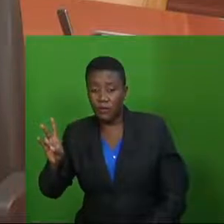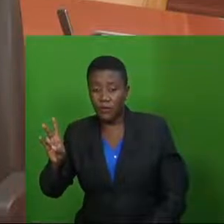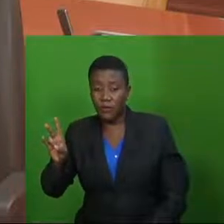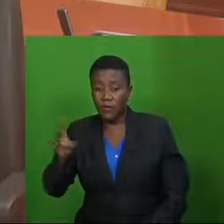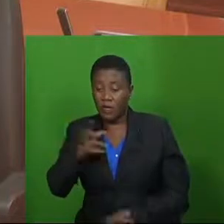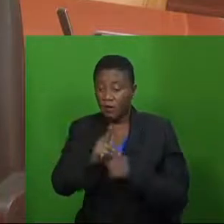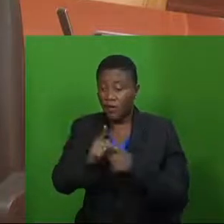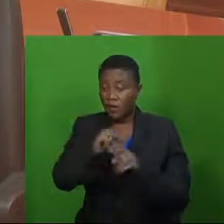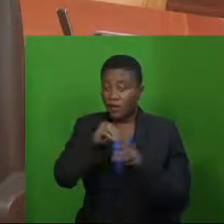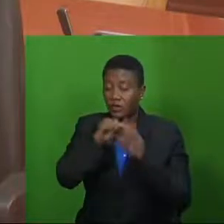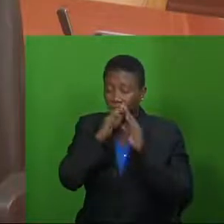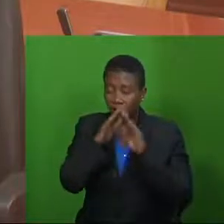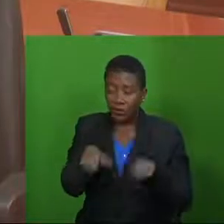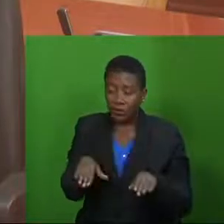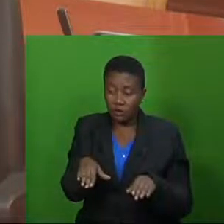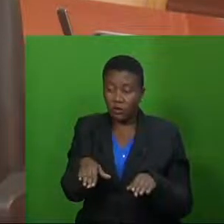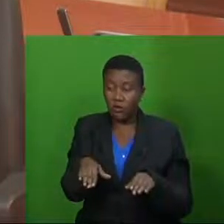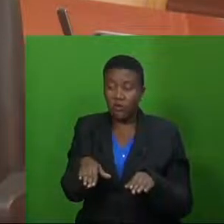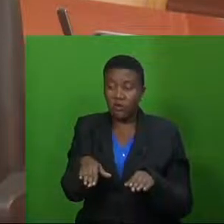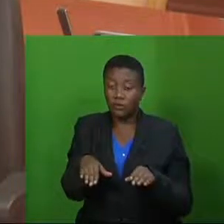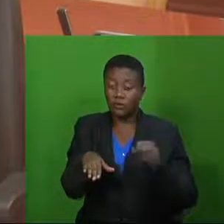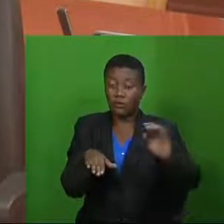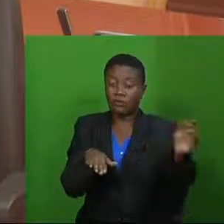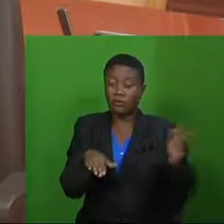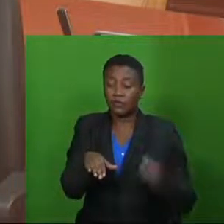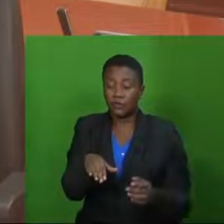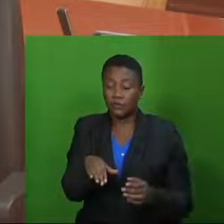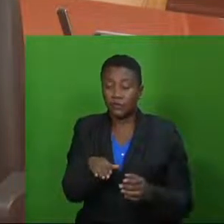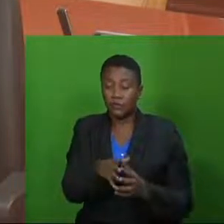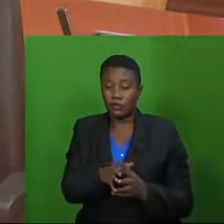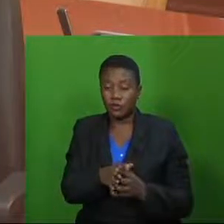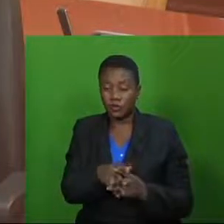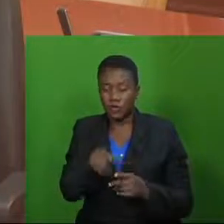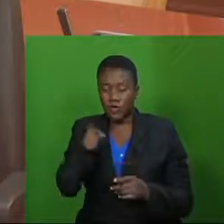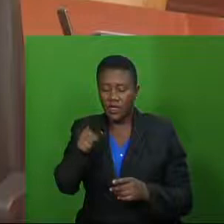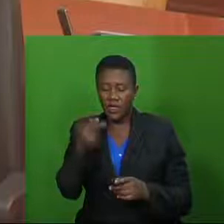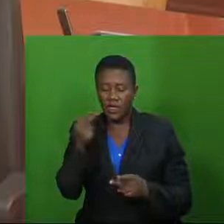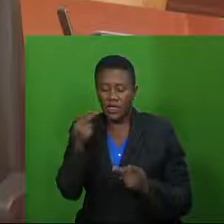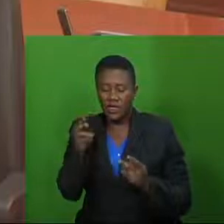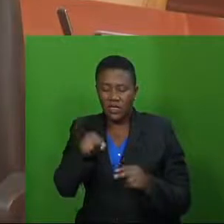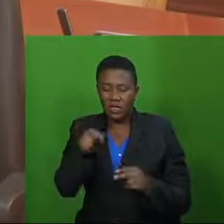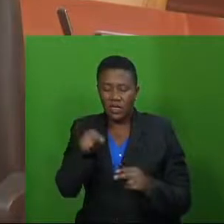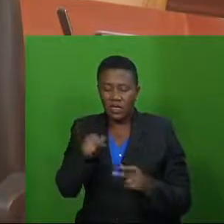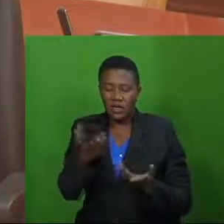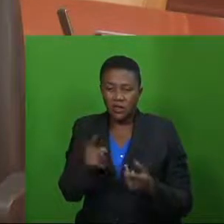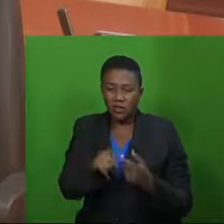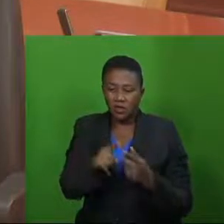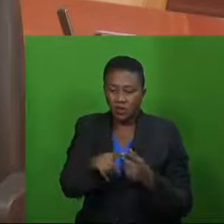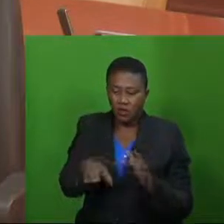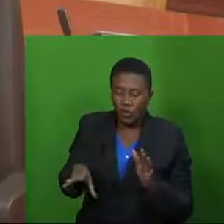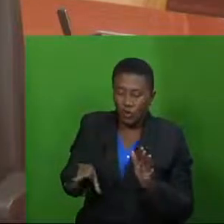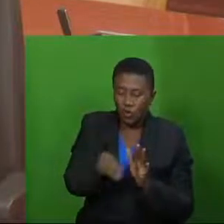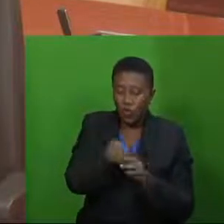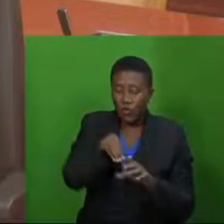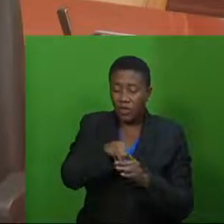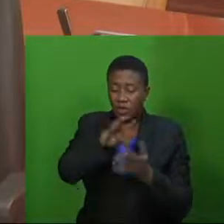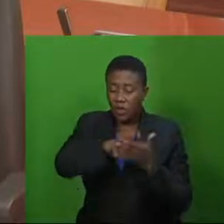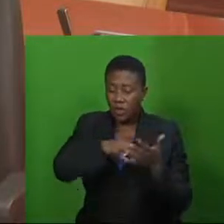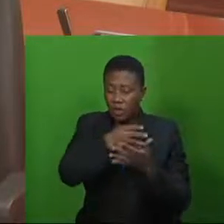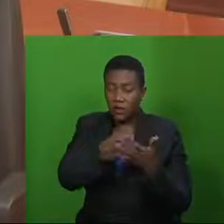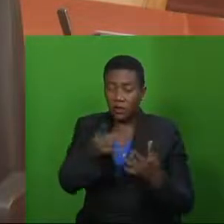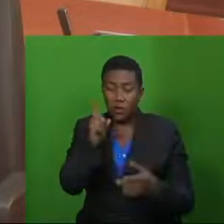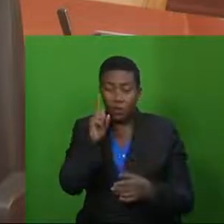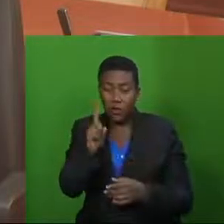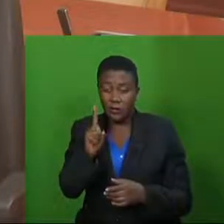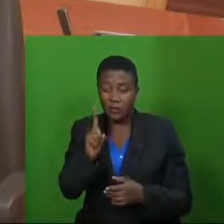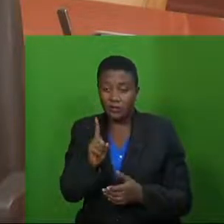House, the composition of the Standing Orders Committee is accordingly composed and is captured in Table 1